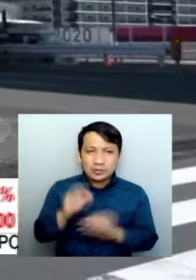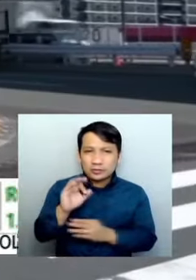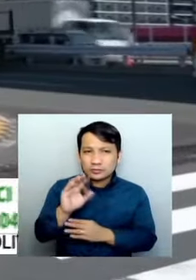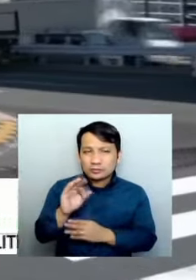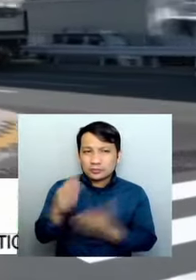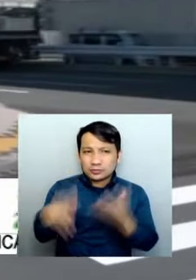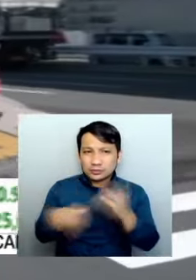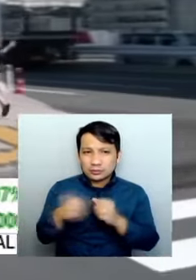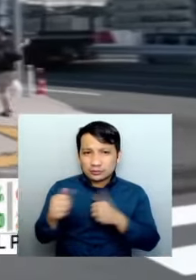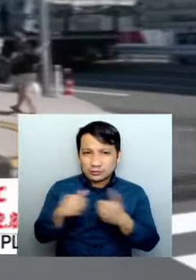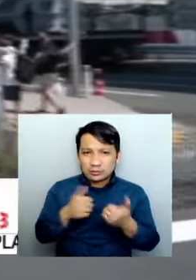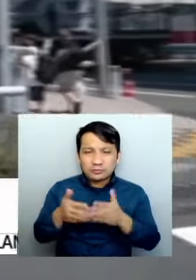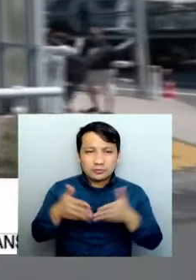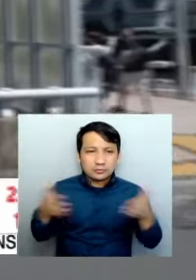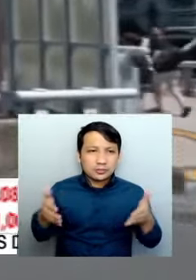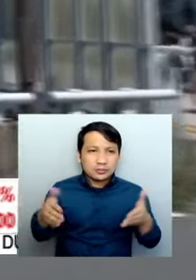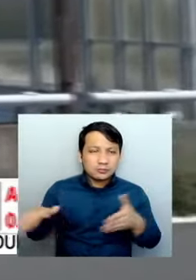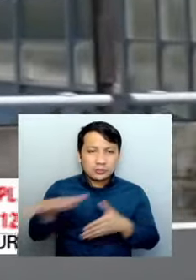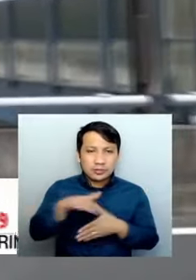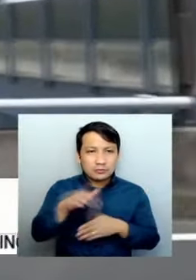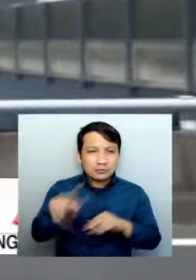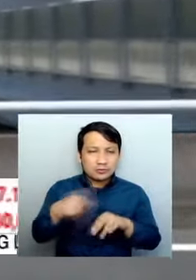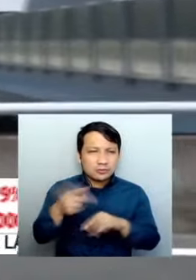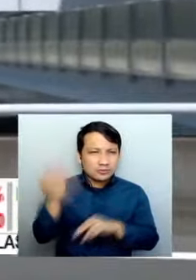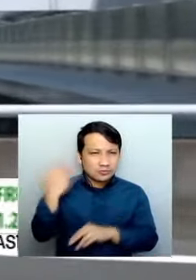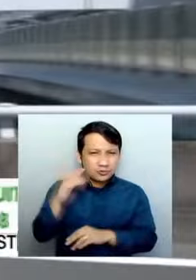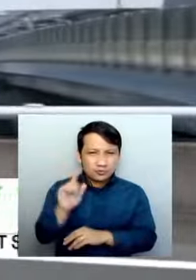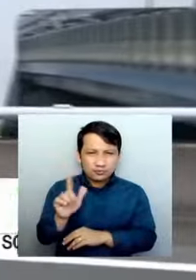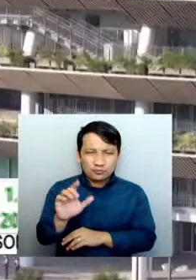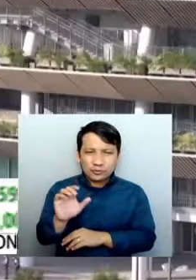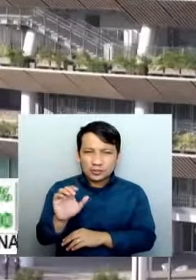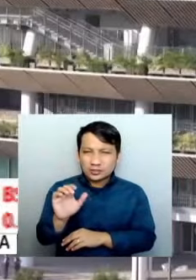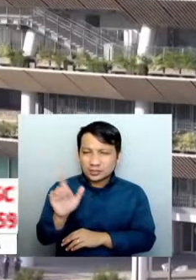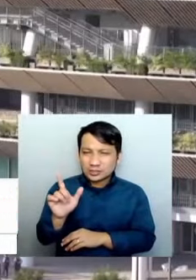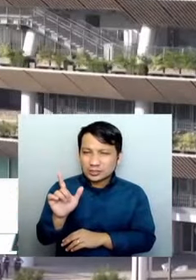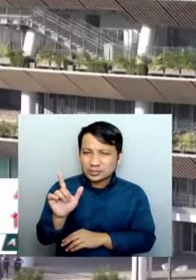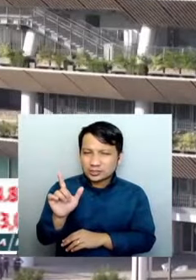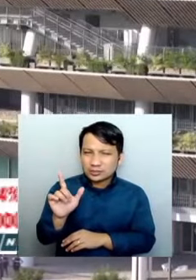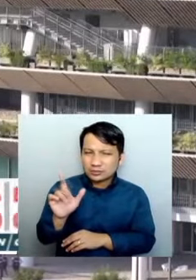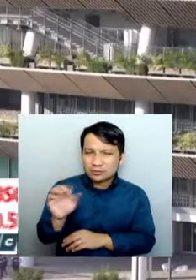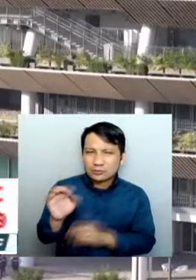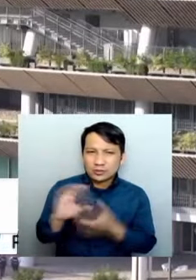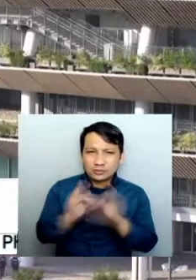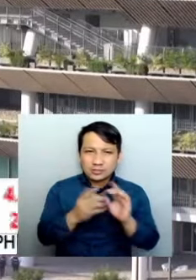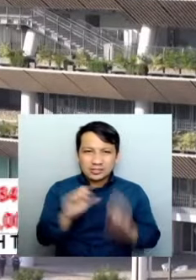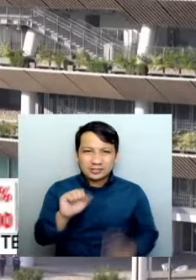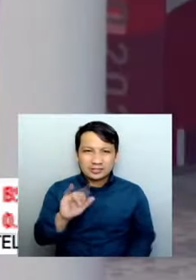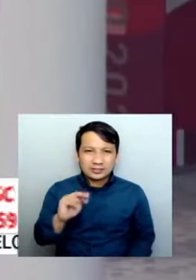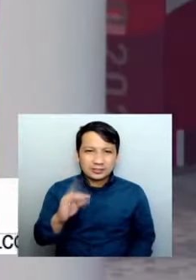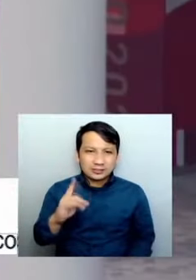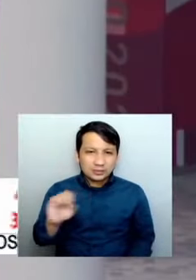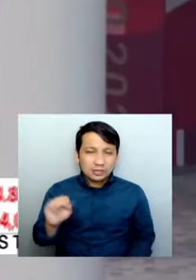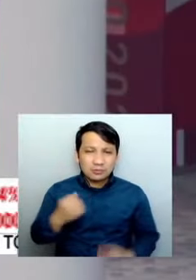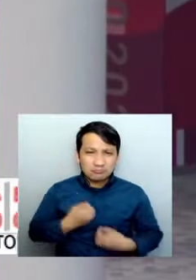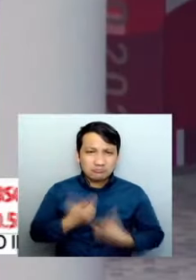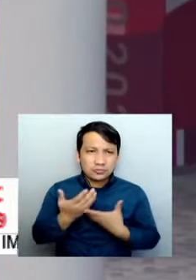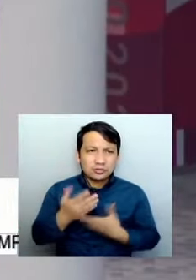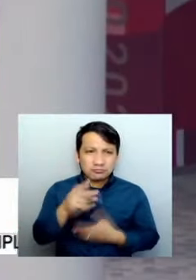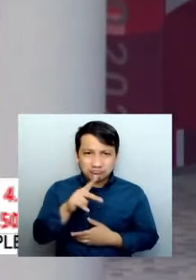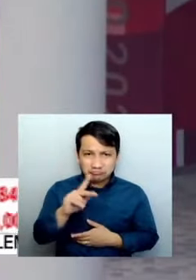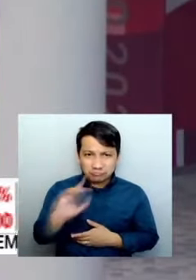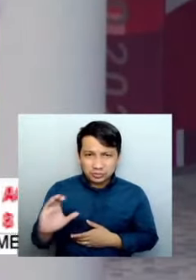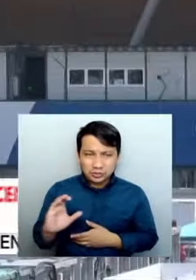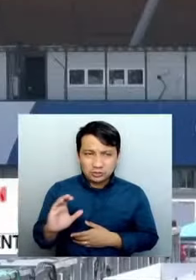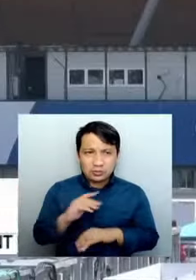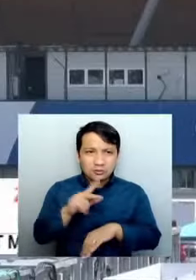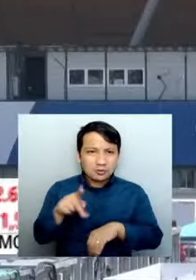the biggest Philippine delegation since the 2000 Olympics in Sydney, the Philippine Sports Commission is confident podium finishes are not out